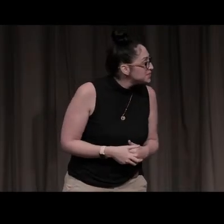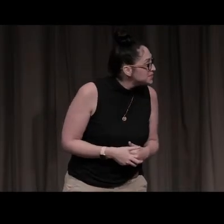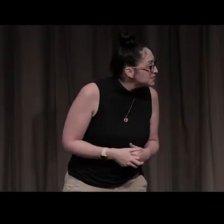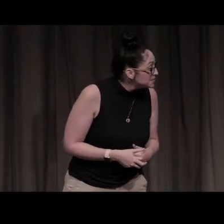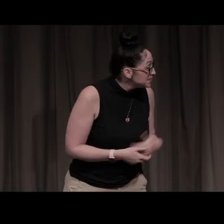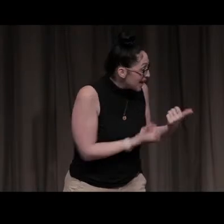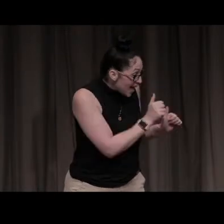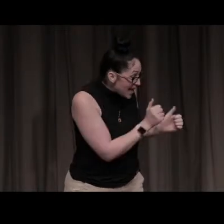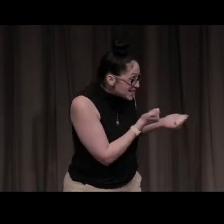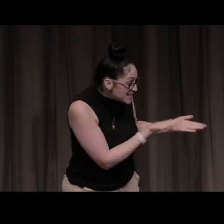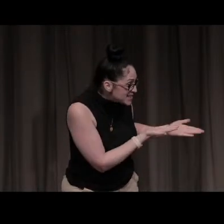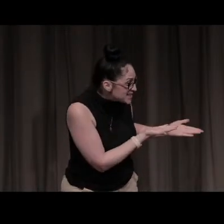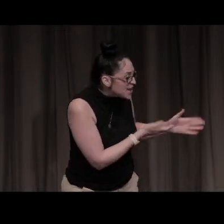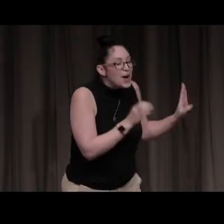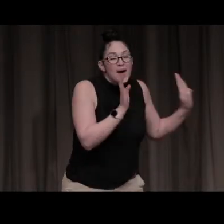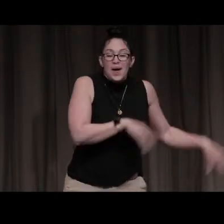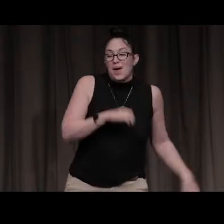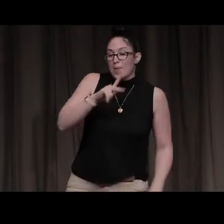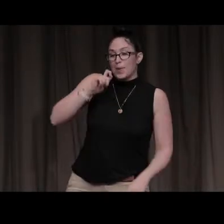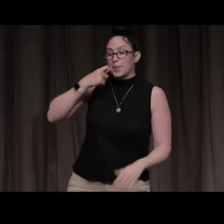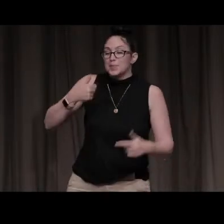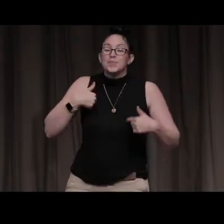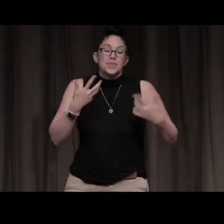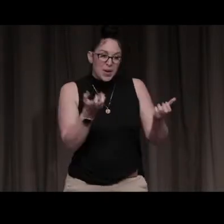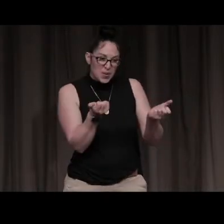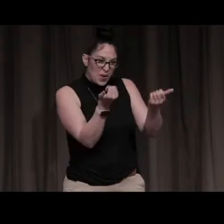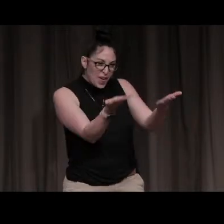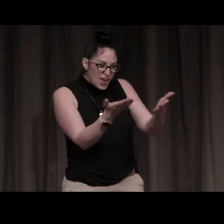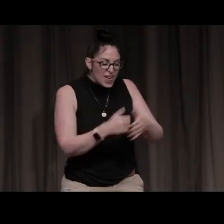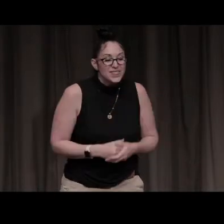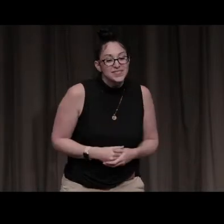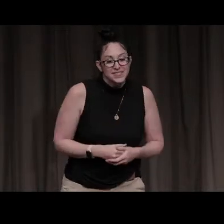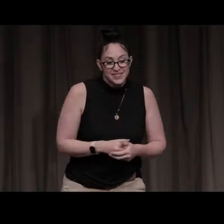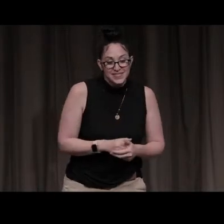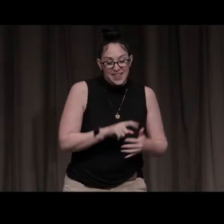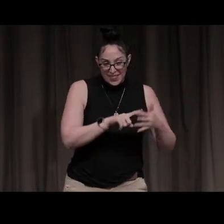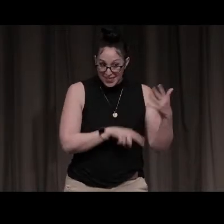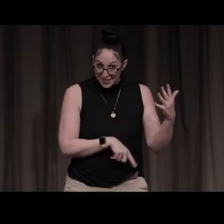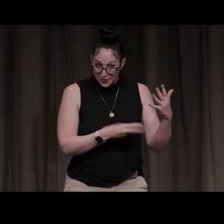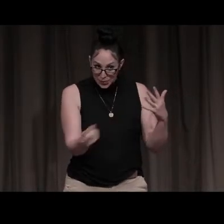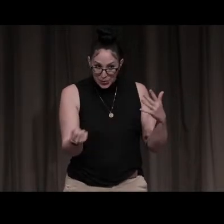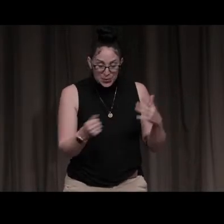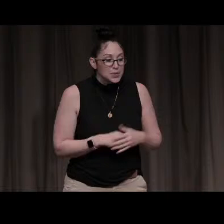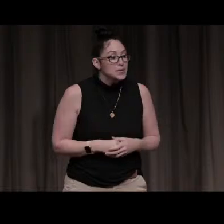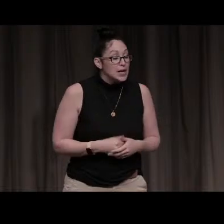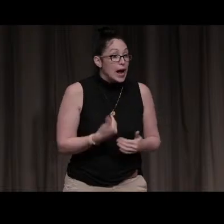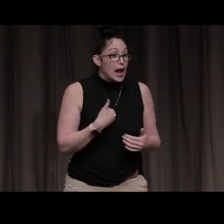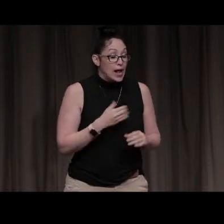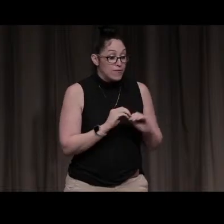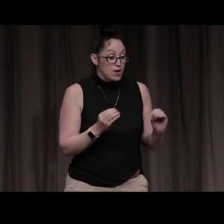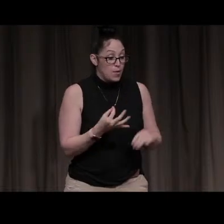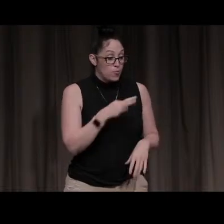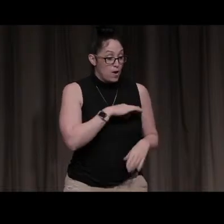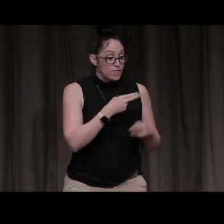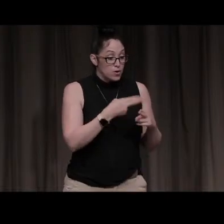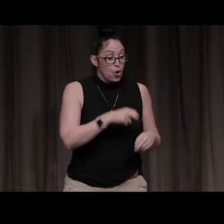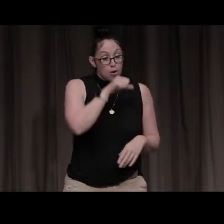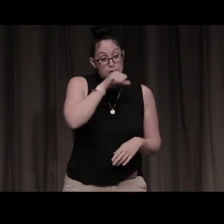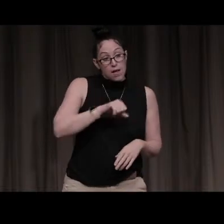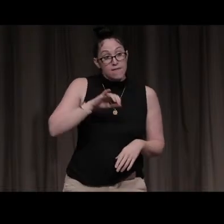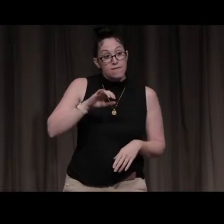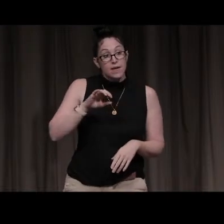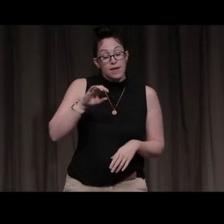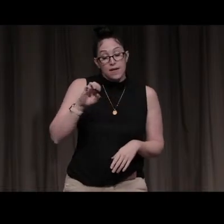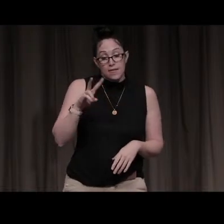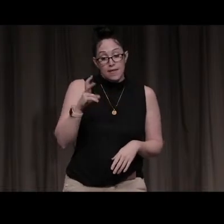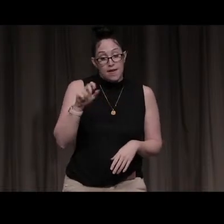Suggestions? All right, cool. I would like to offer some suggestions. I have a nonprofit that's called Love the Everglades Movement, and one